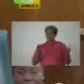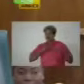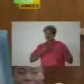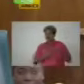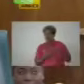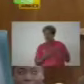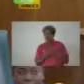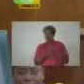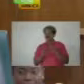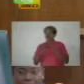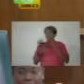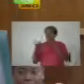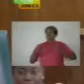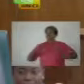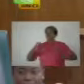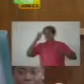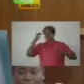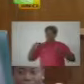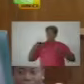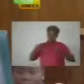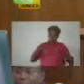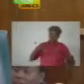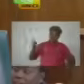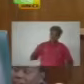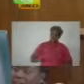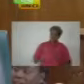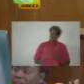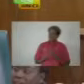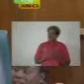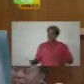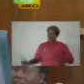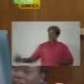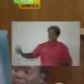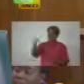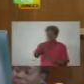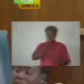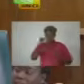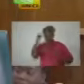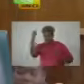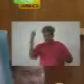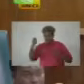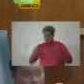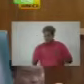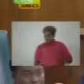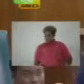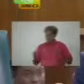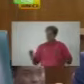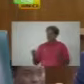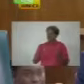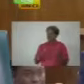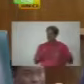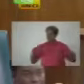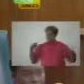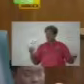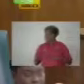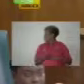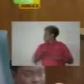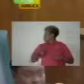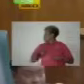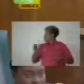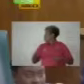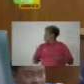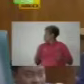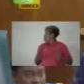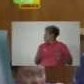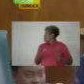how much we think we should spend on it, and is a capture of ideas. And so therefore, we have to now